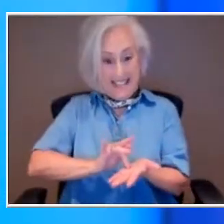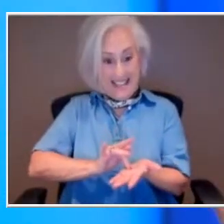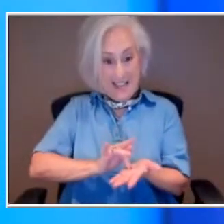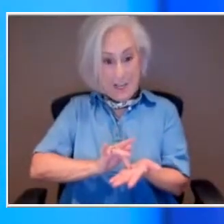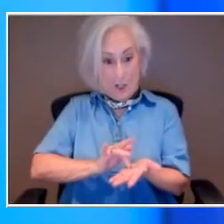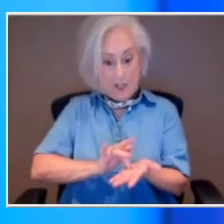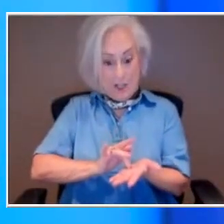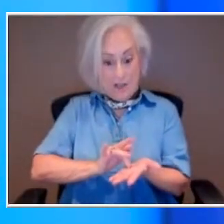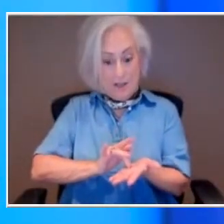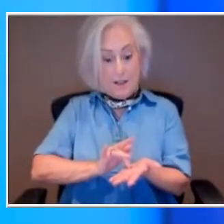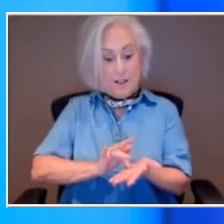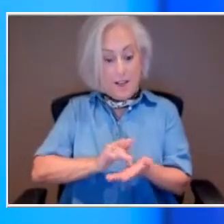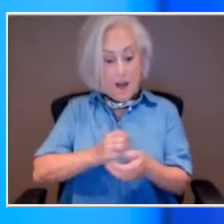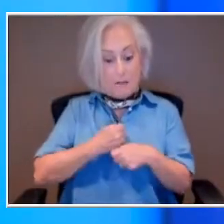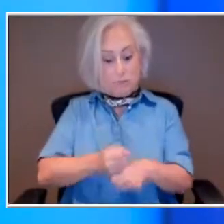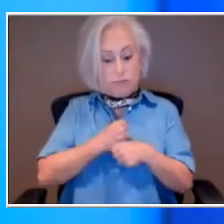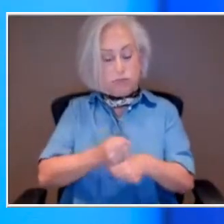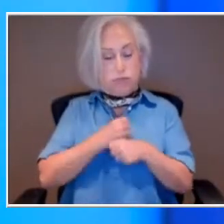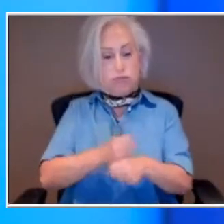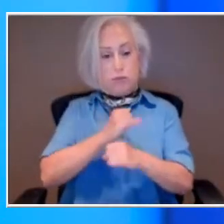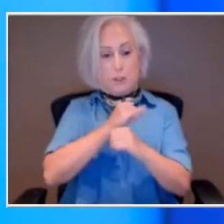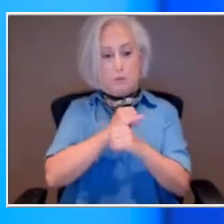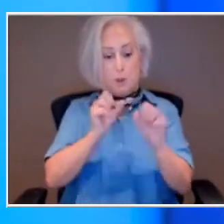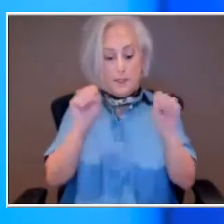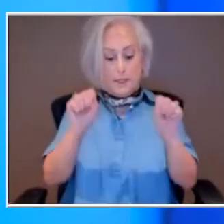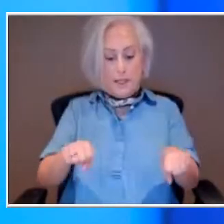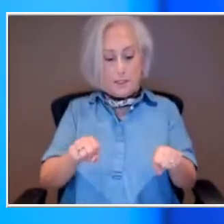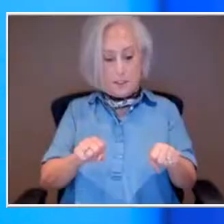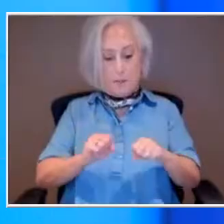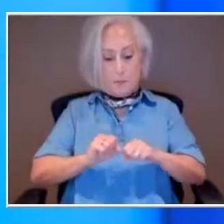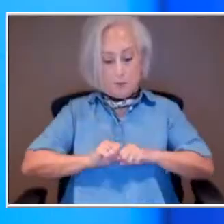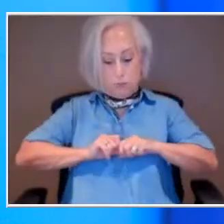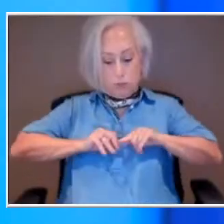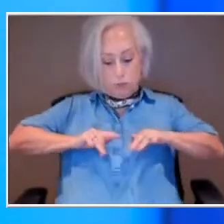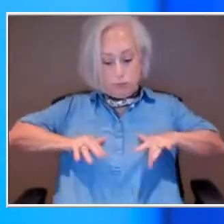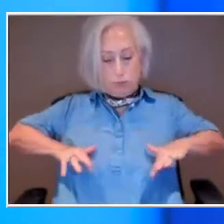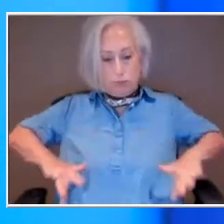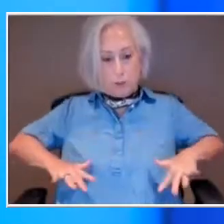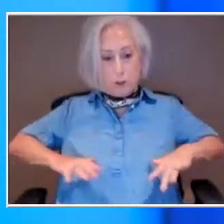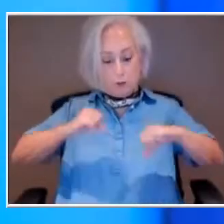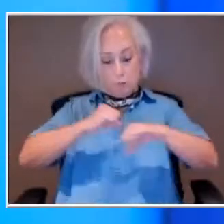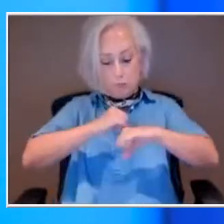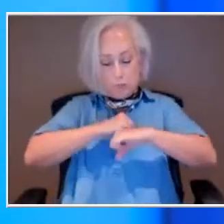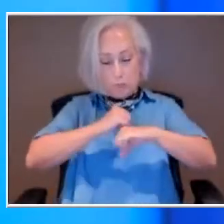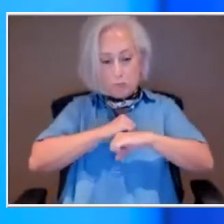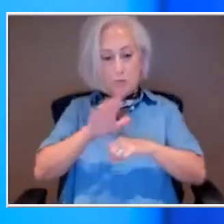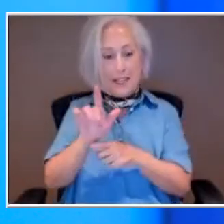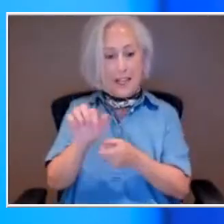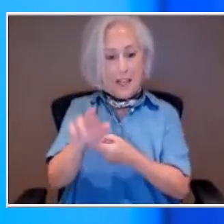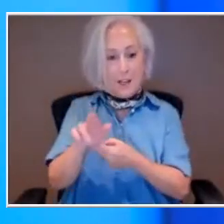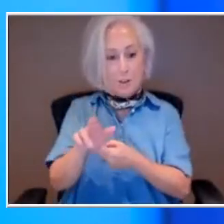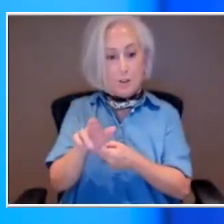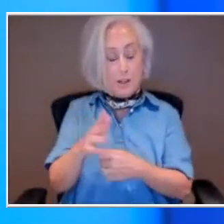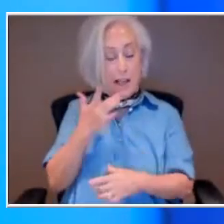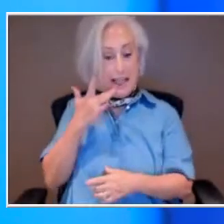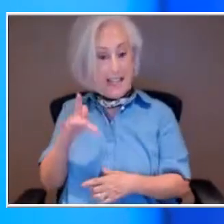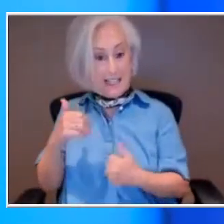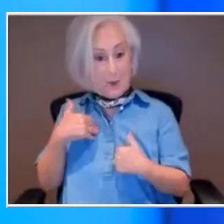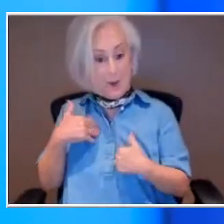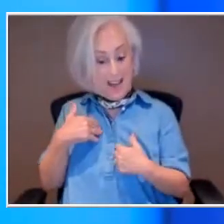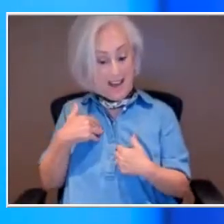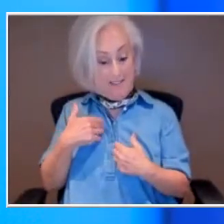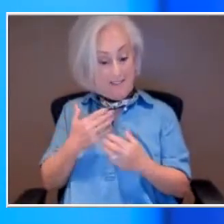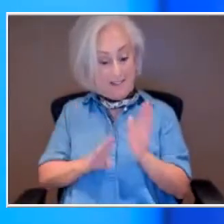system to be able to fight the cancer. We are fortunate that we have developed a couple of different, specifically